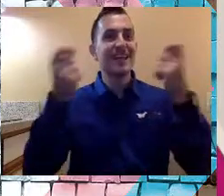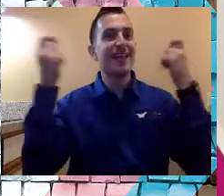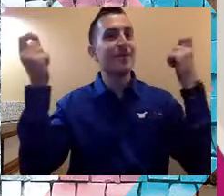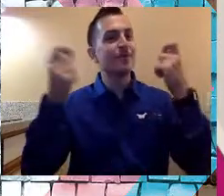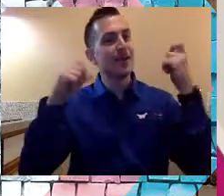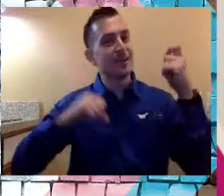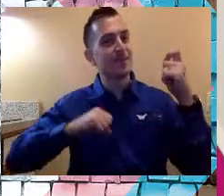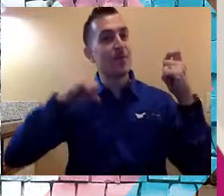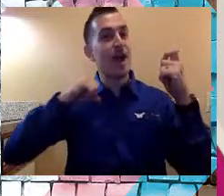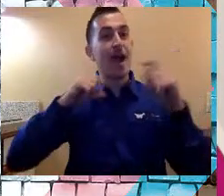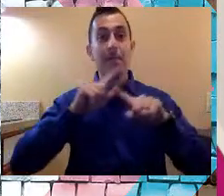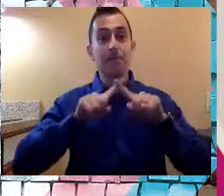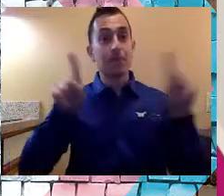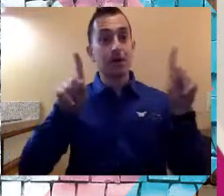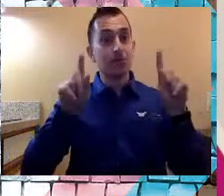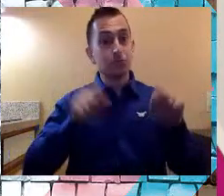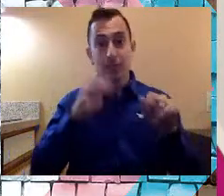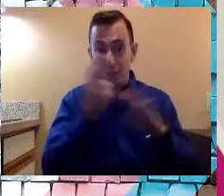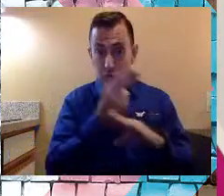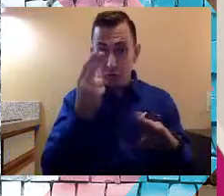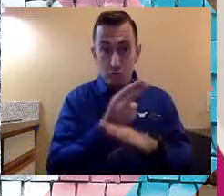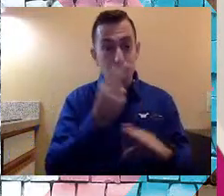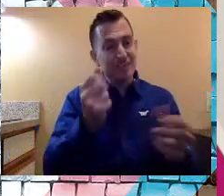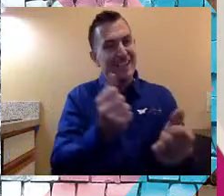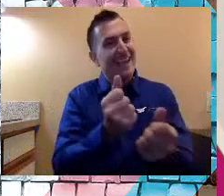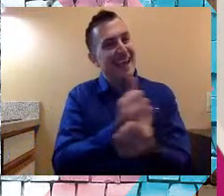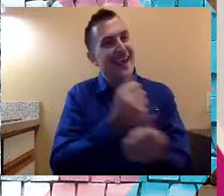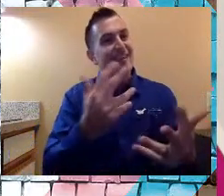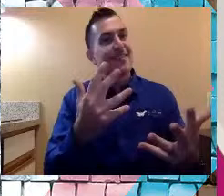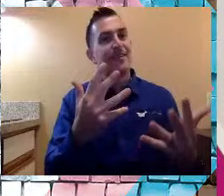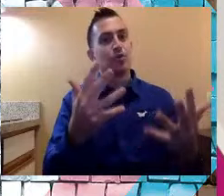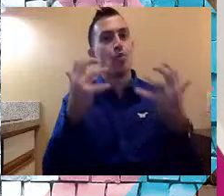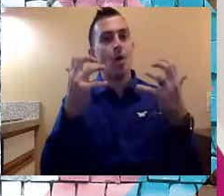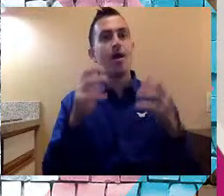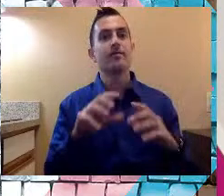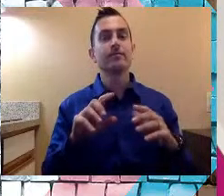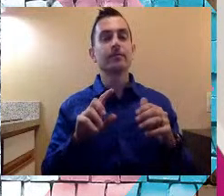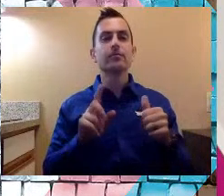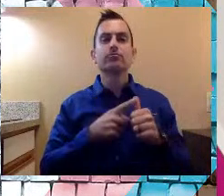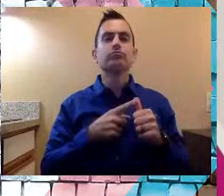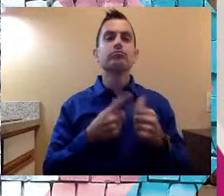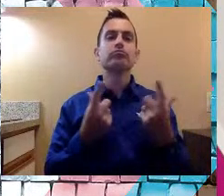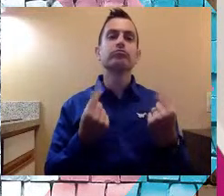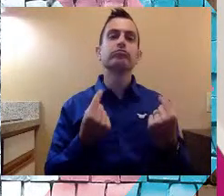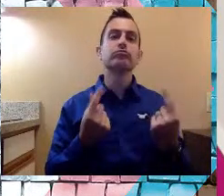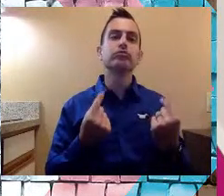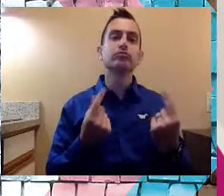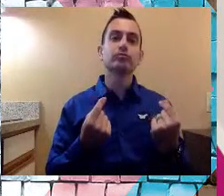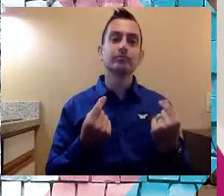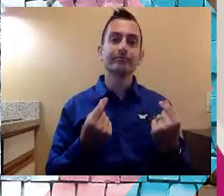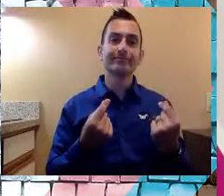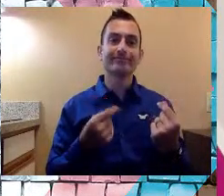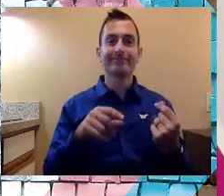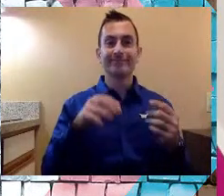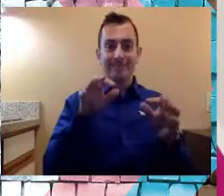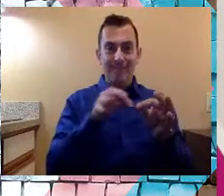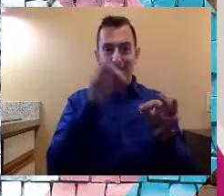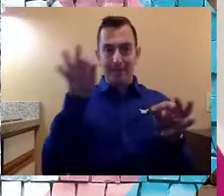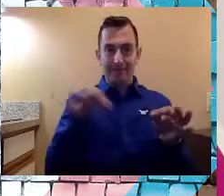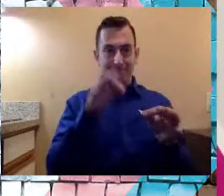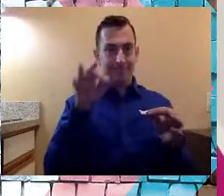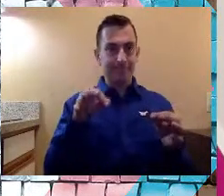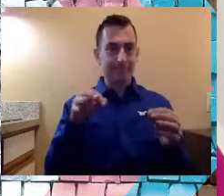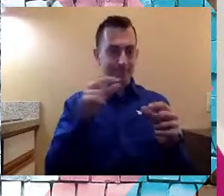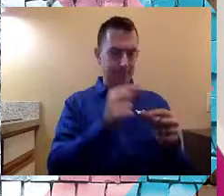have. And so what you're going to do is you're going to take your yarn, and you're going to go around the end